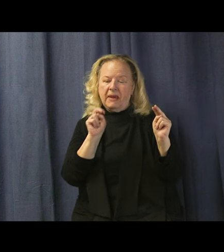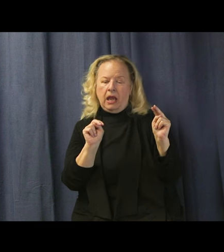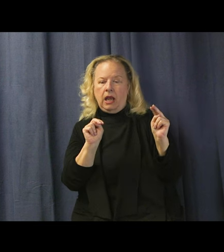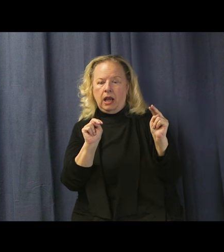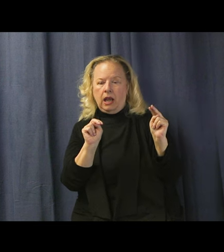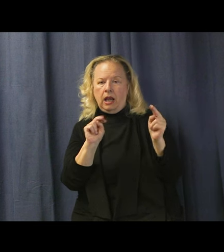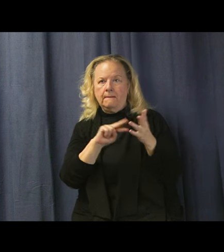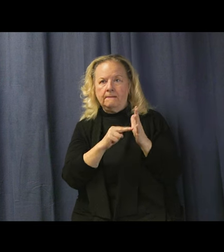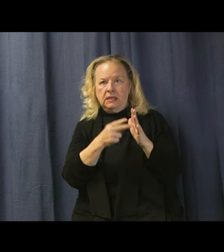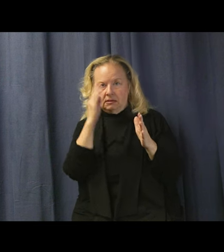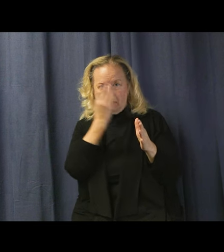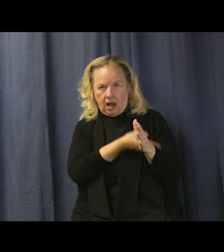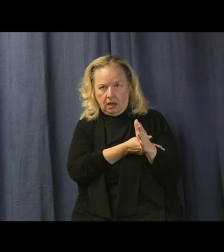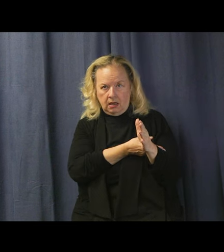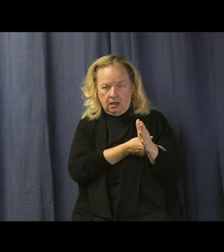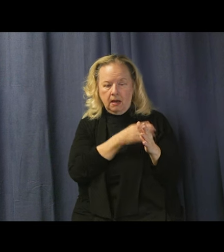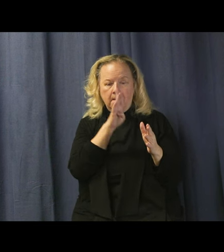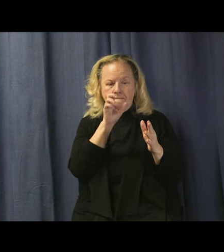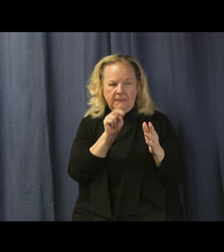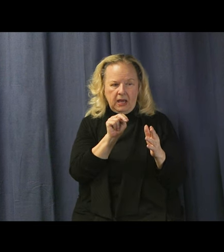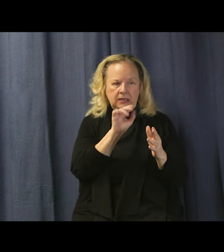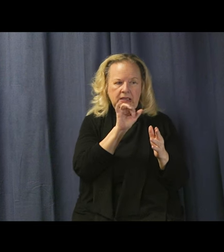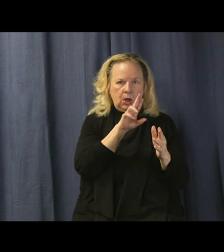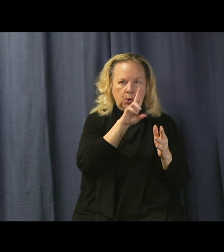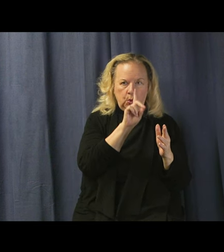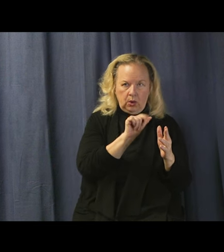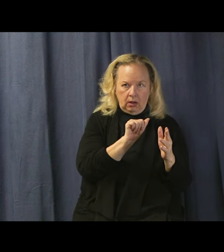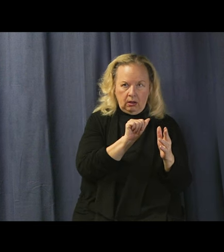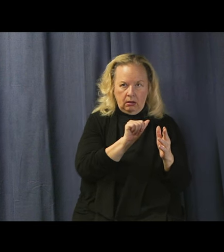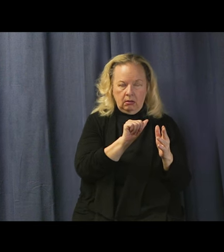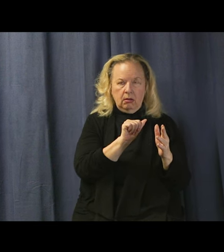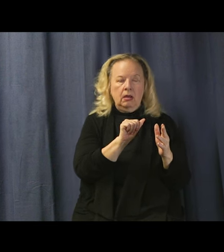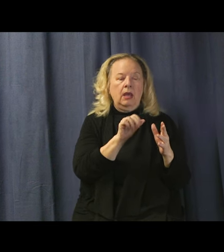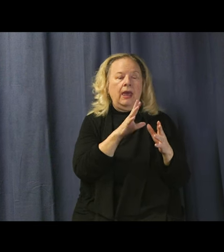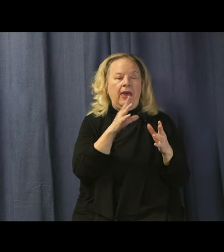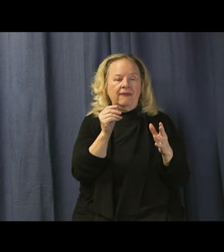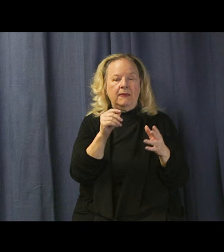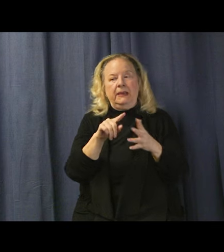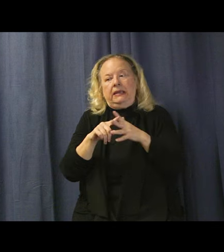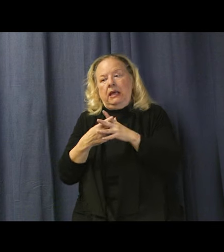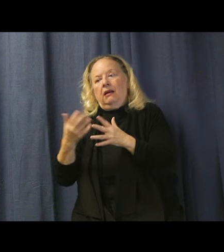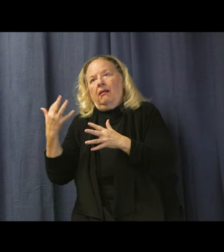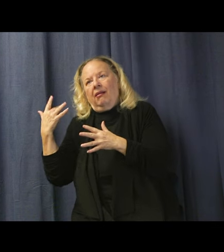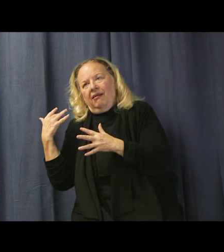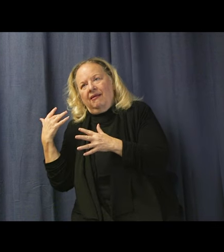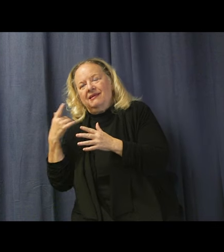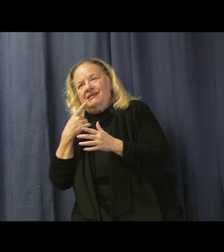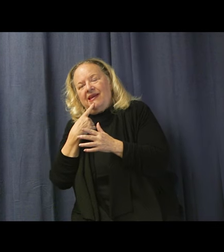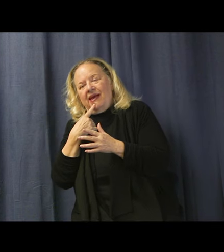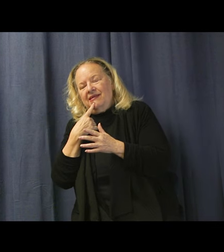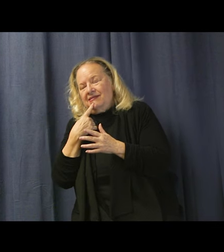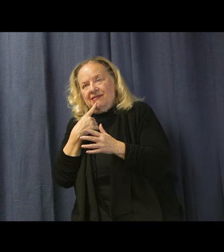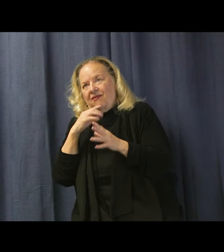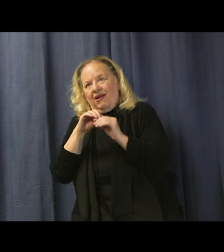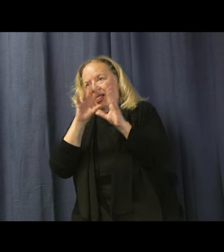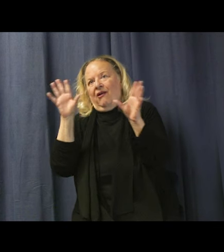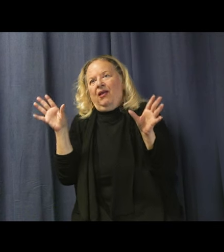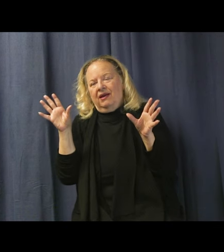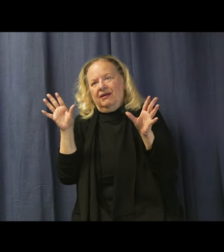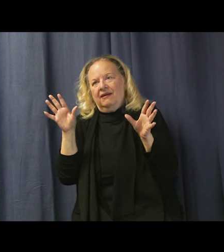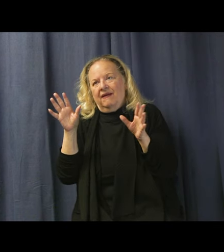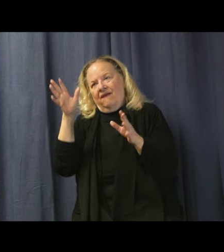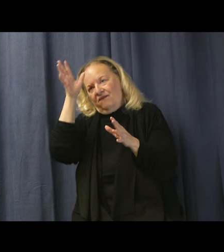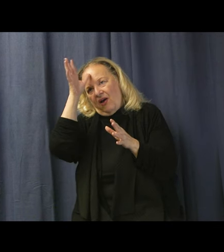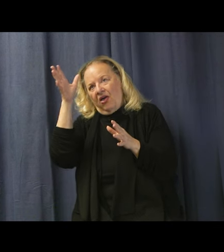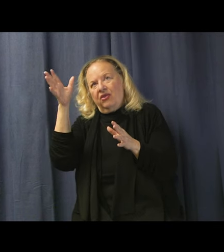Yehuda. And if you add this, you have the Ruach, the Spirit. So in the very beginning, it tells us the